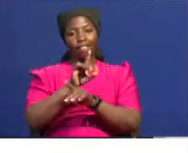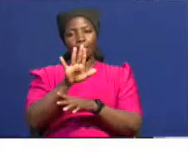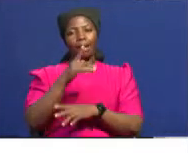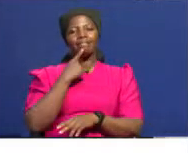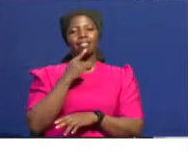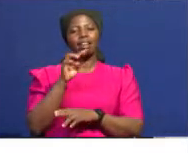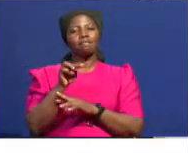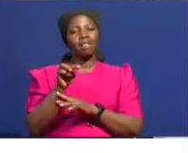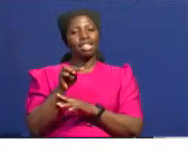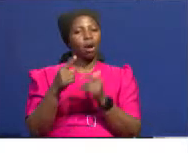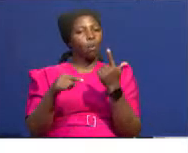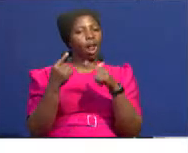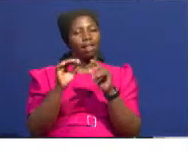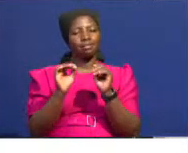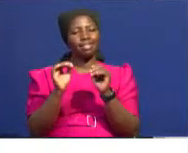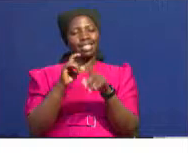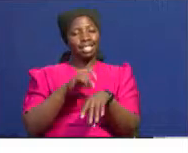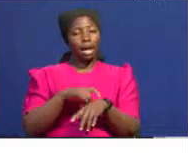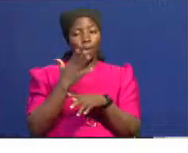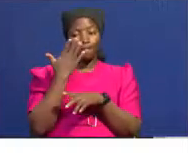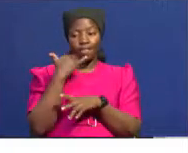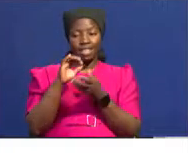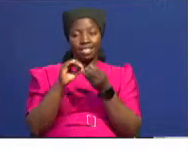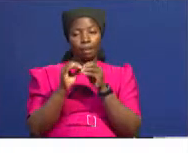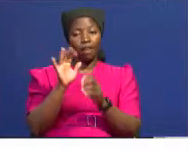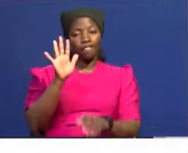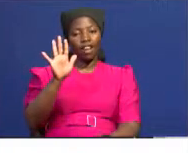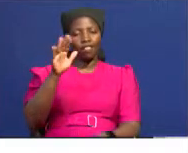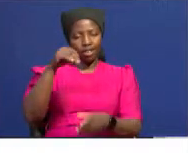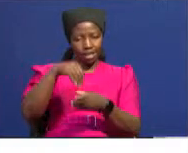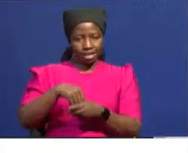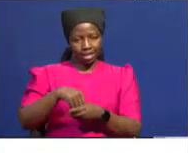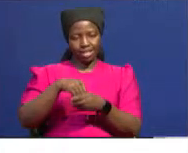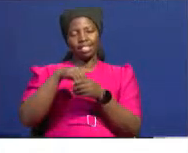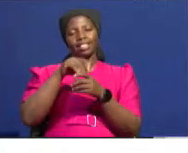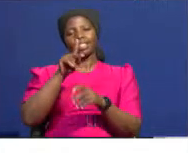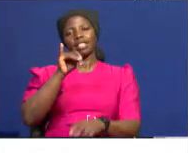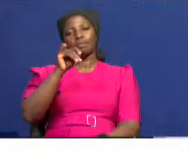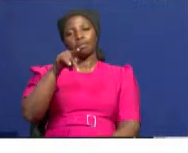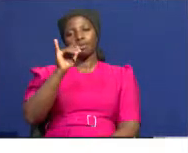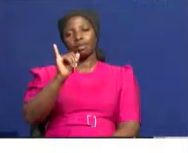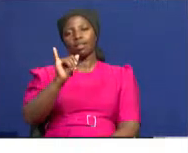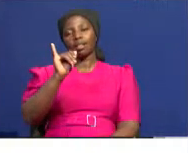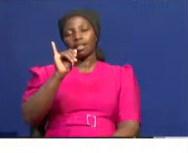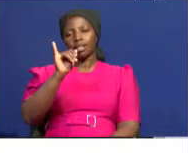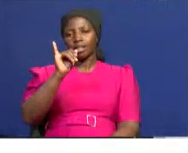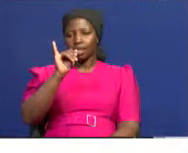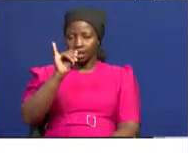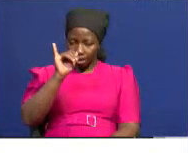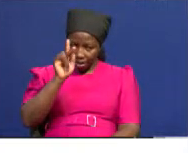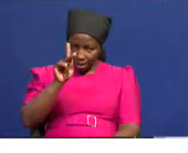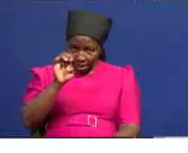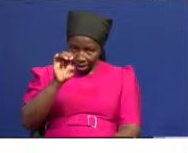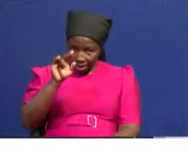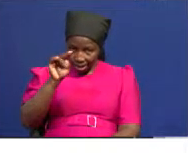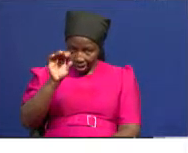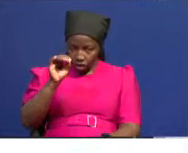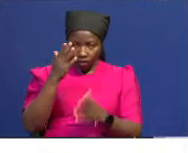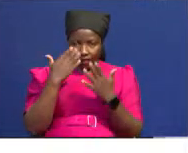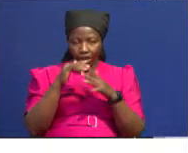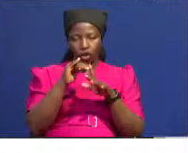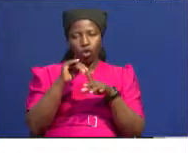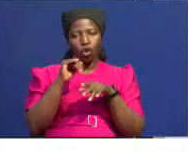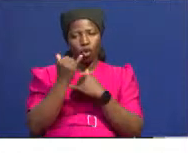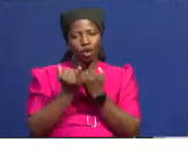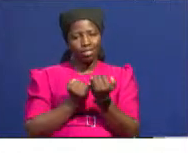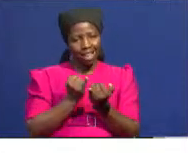title after finishing fifth at the Kipkeno Classic held on Saturday at the Nyayo National Stadium. Omanyala finished